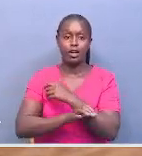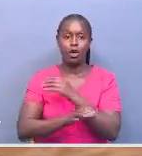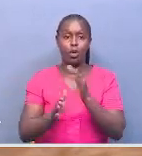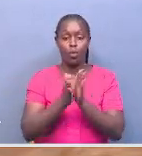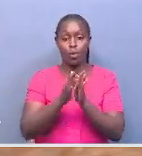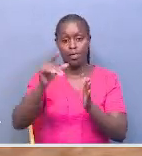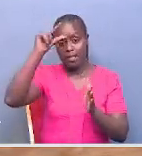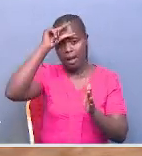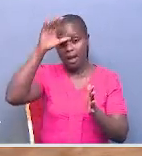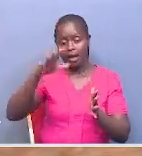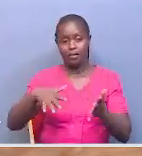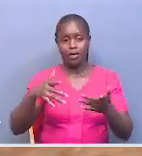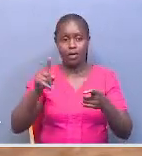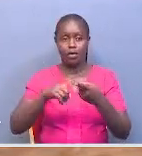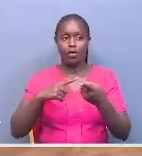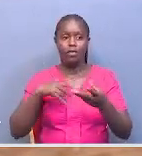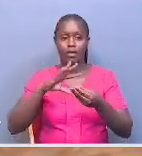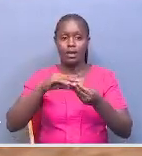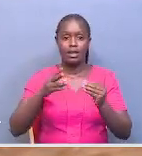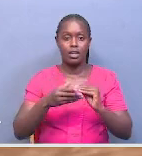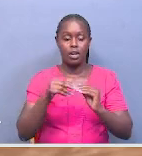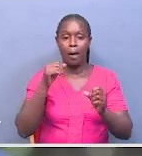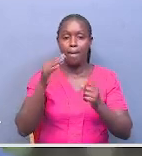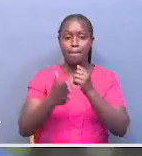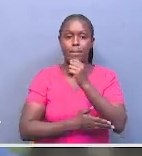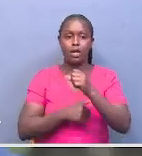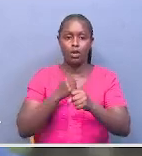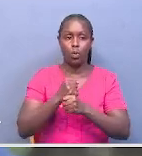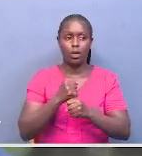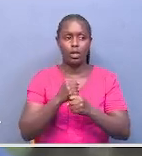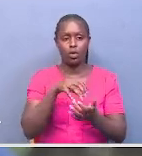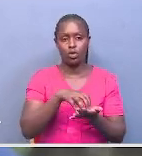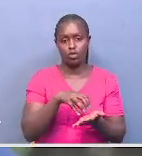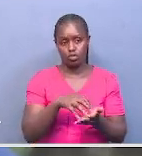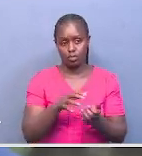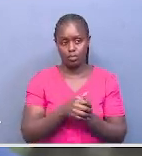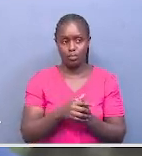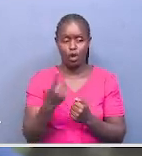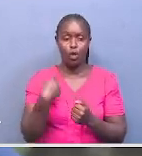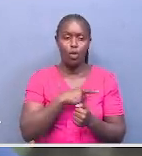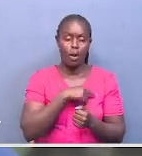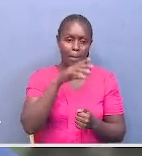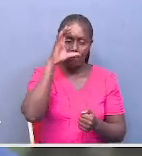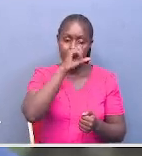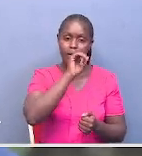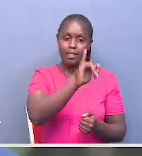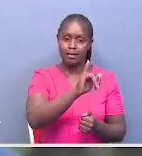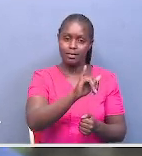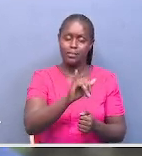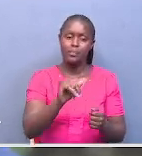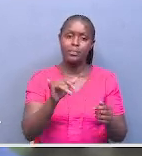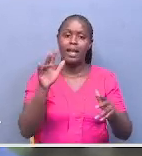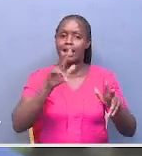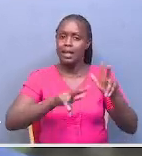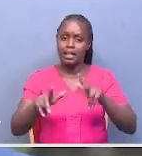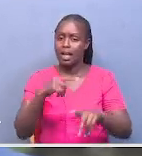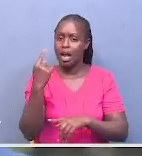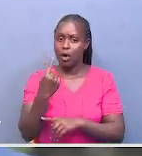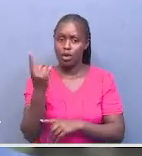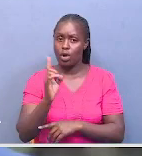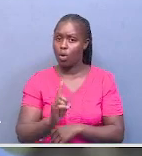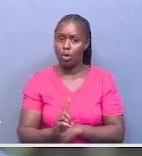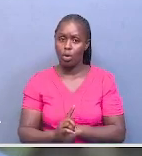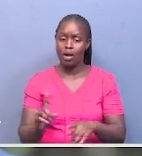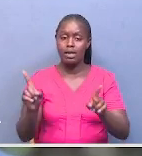being accused of creating hostile working conditions. And that is what we are lacking, not only in Kirinyaga. Also